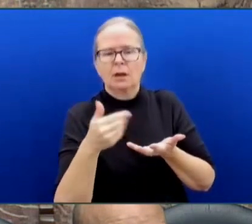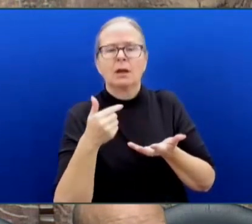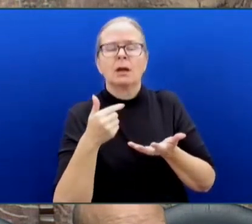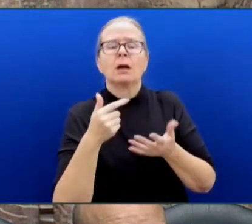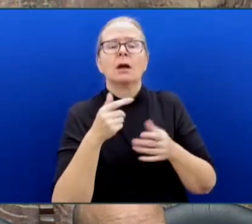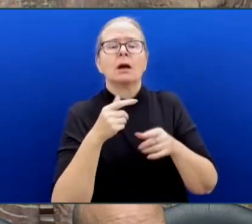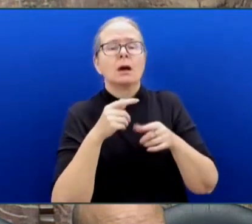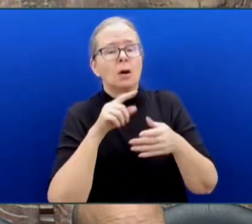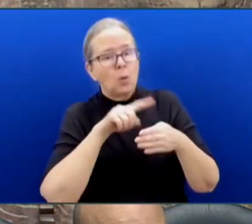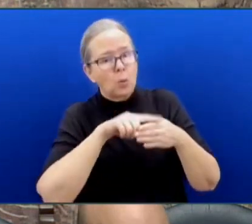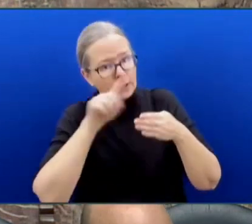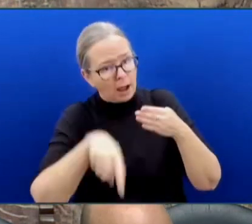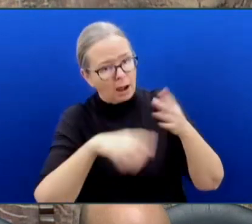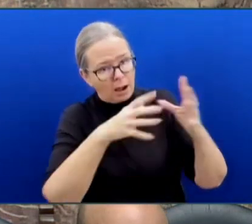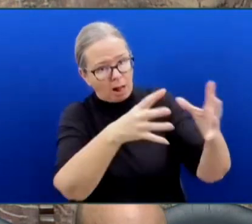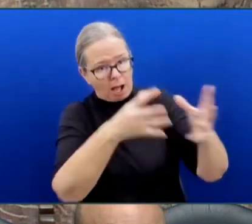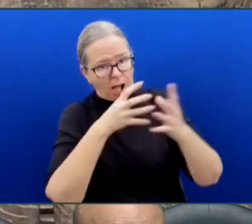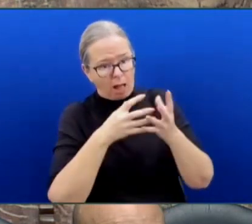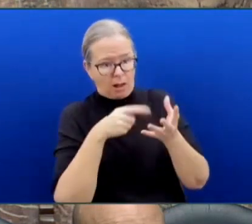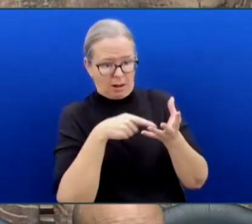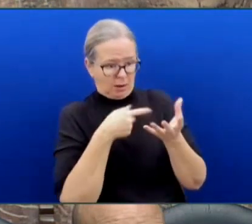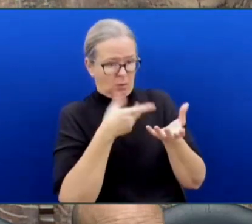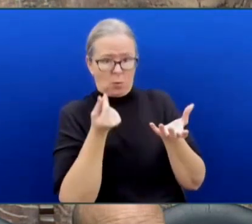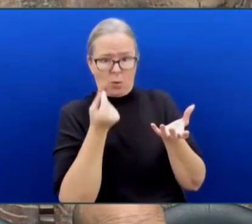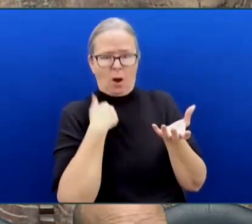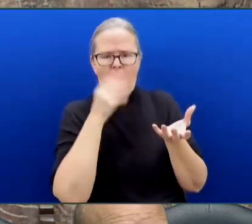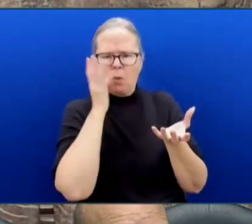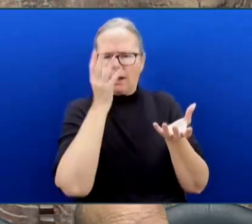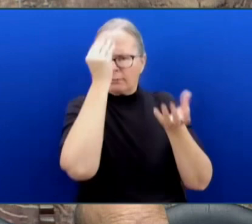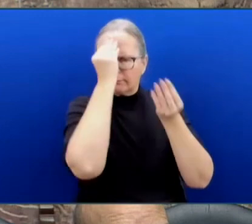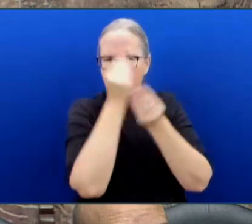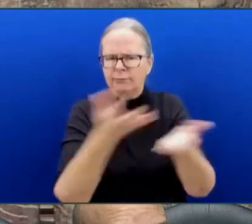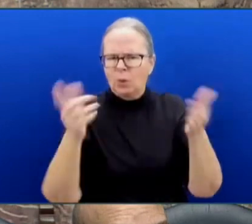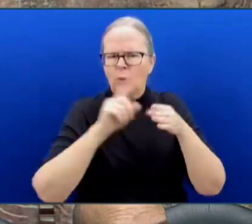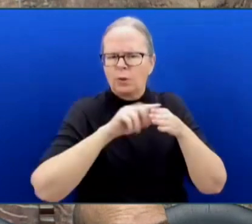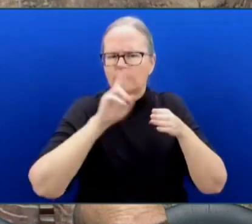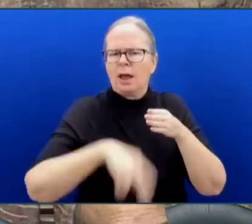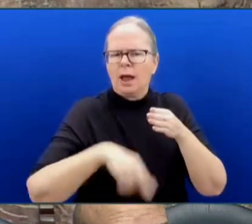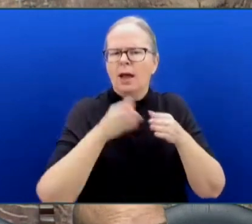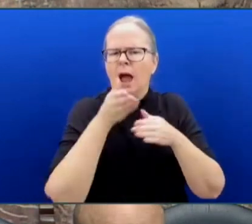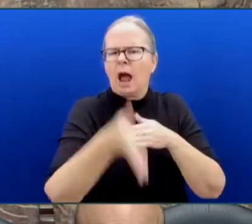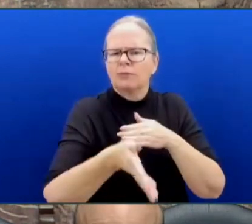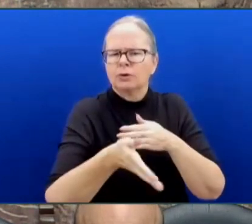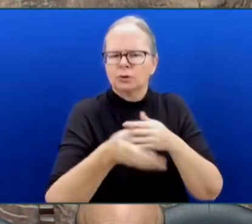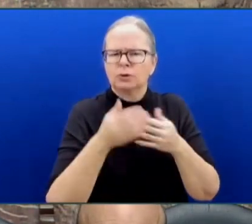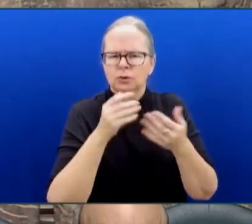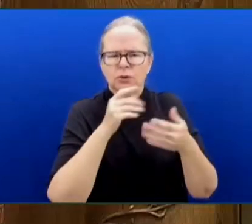colleague are kept fully informed about what happens, and I know that the Minister of Children and Families will do so as well.